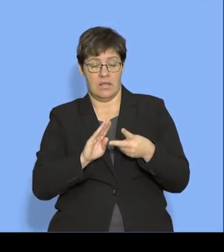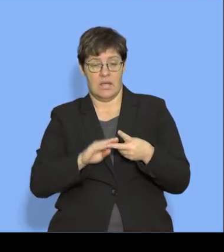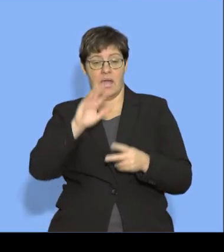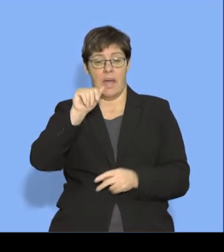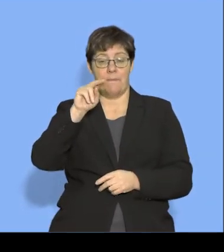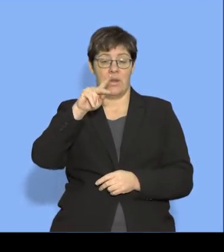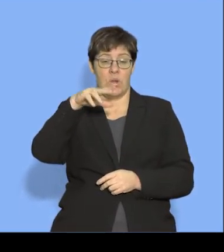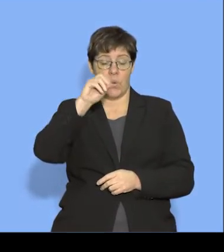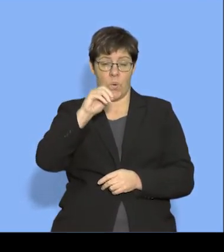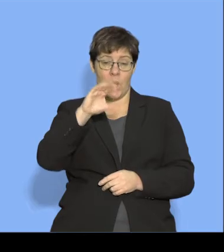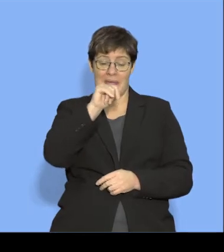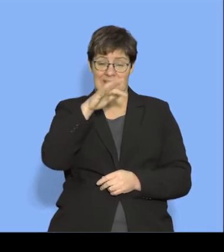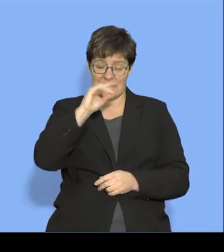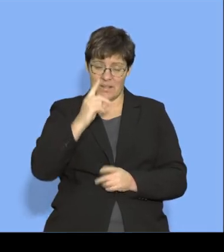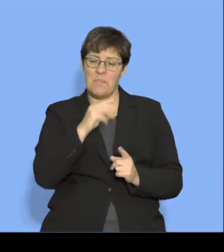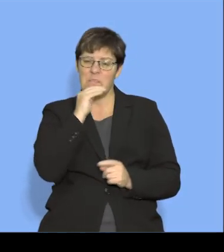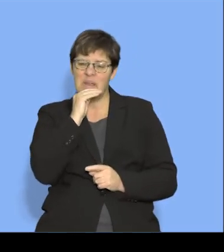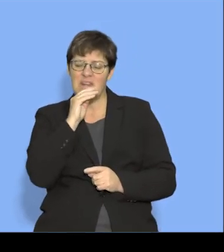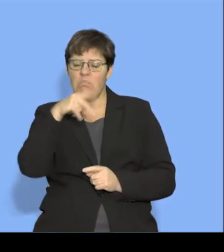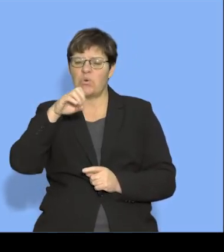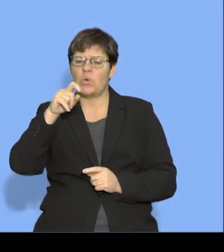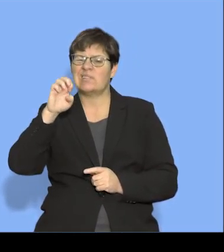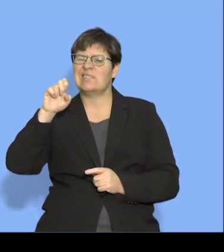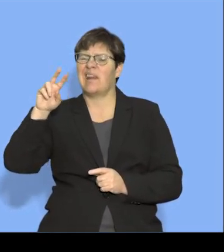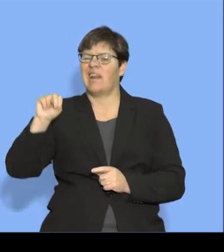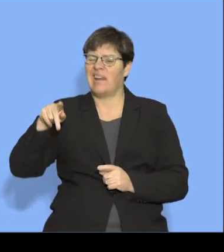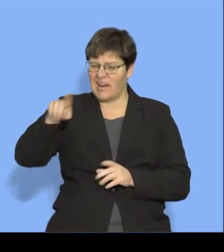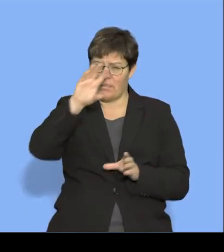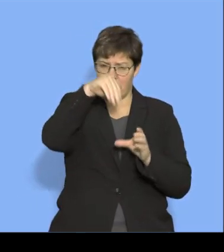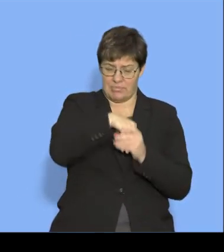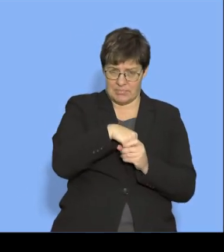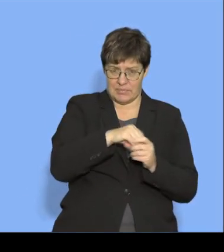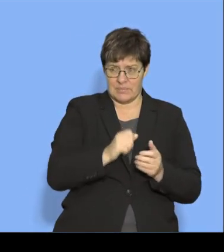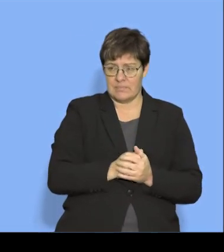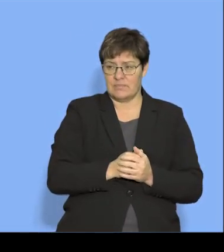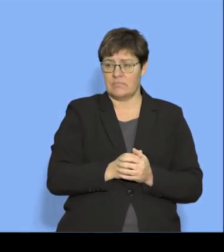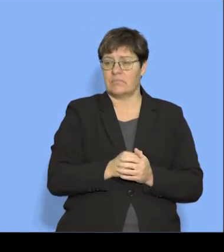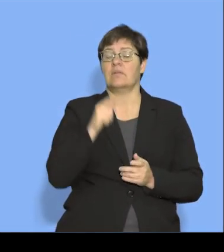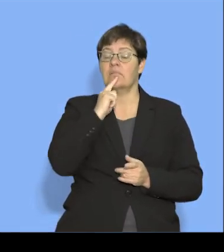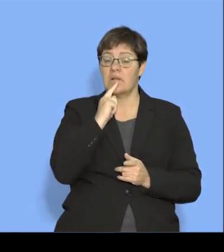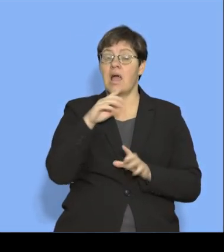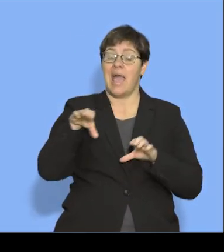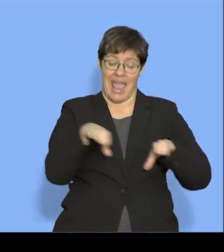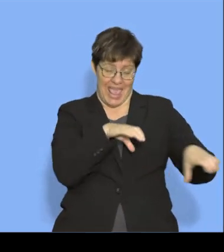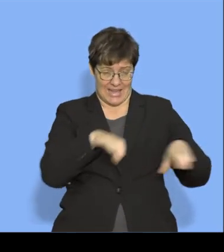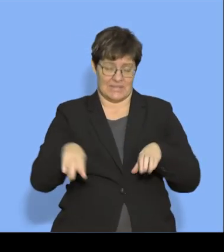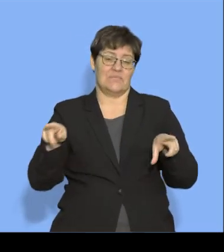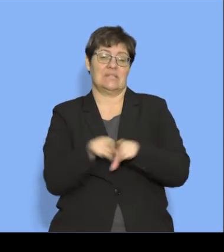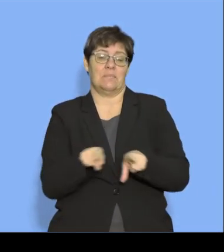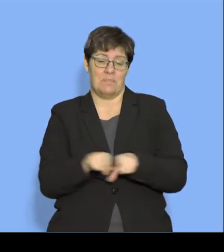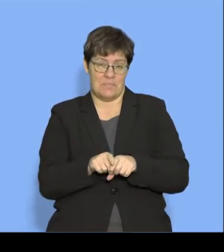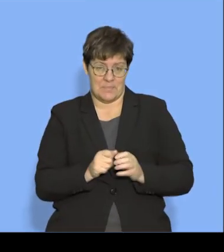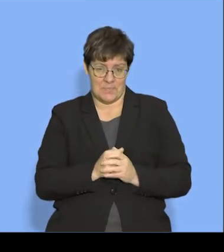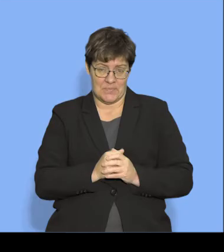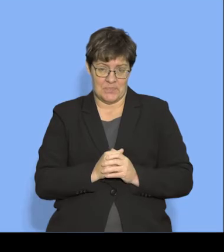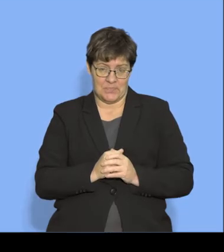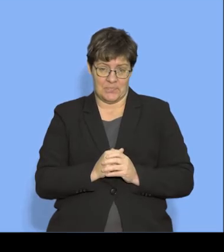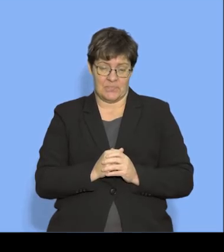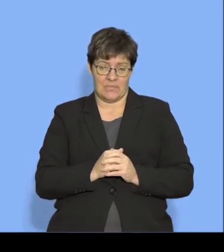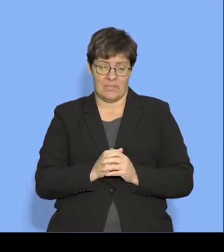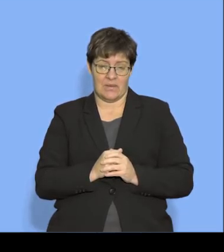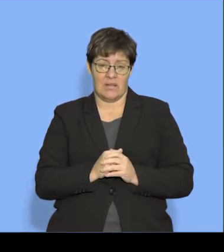protein being digested into the simplest building blocks called amino acids. The absorption of amino acids, again, is an active